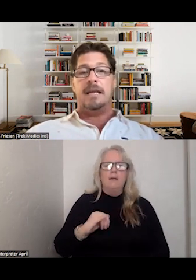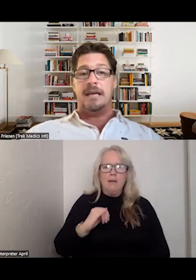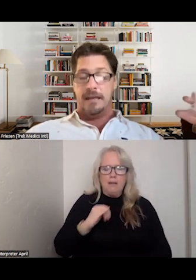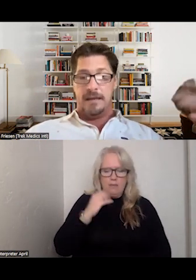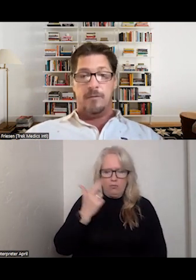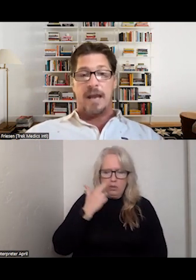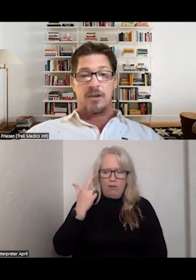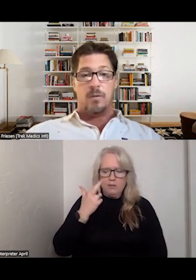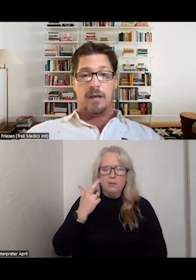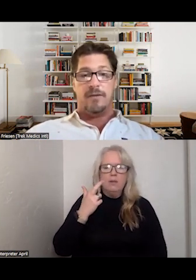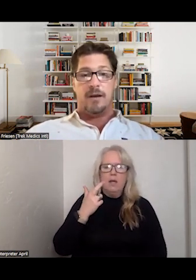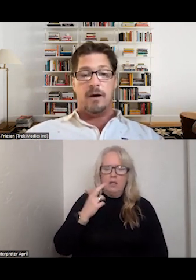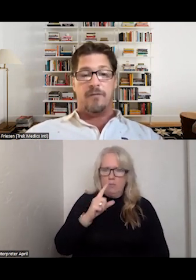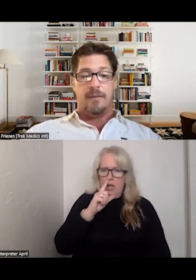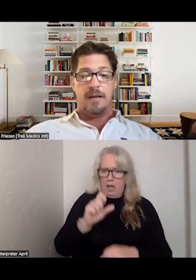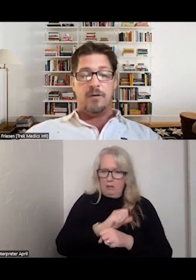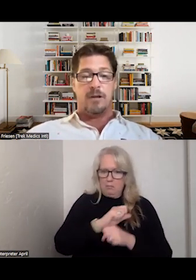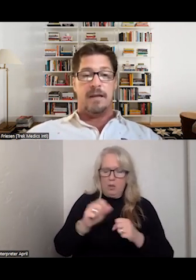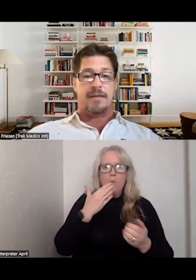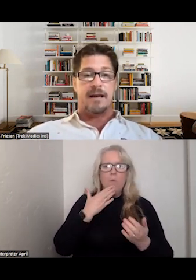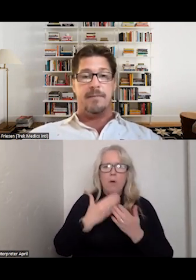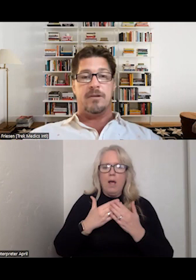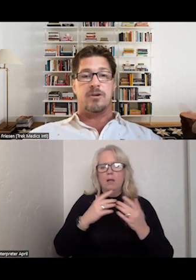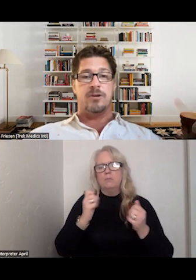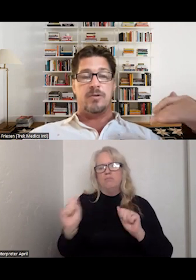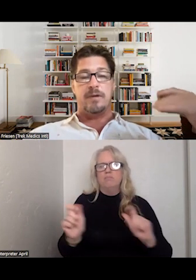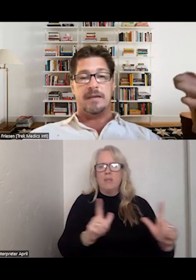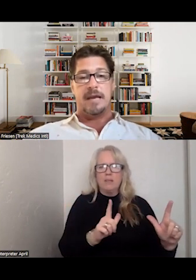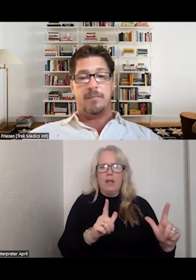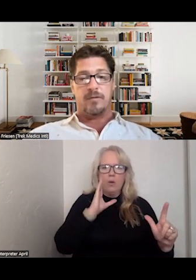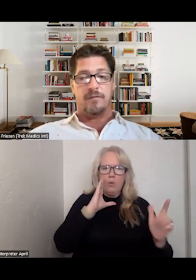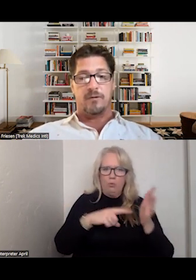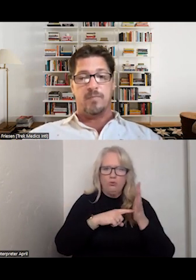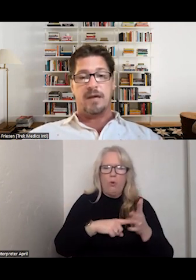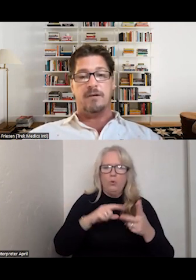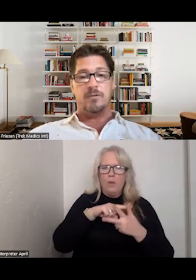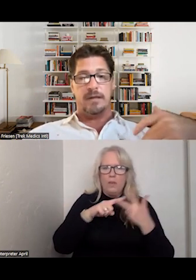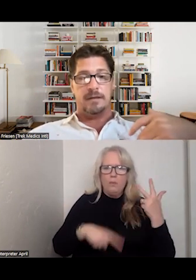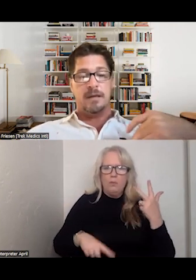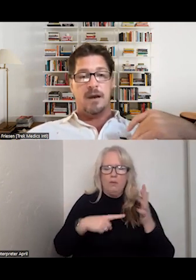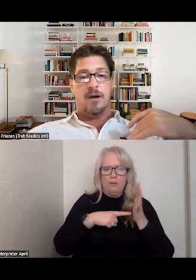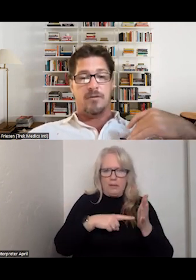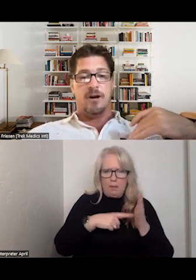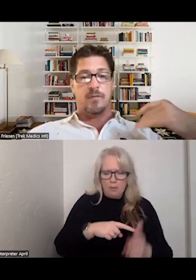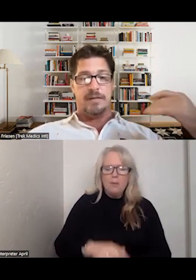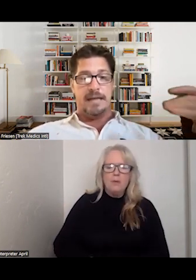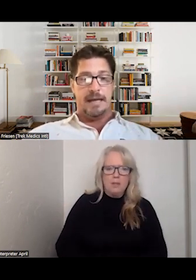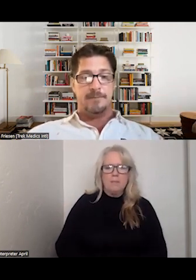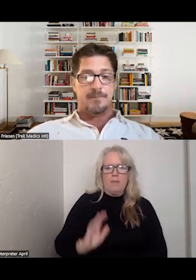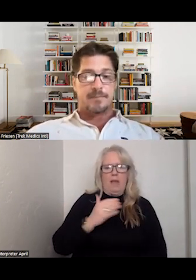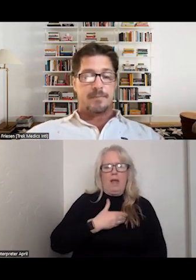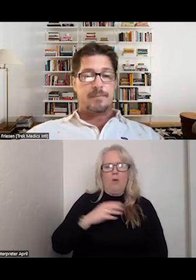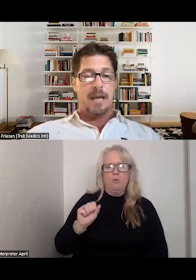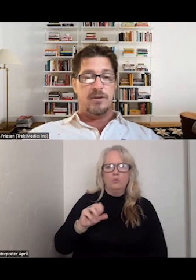that it was actually working very well for them. And if you go to the next slide, I'm going to show you 3 examples of groups that are using our software